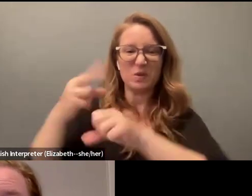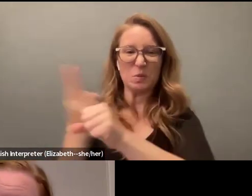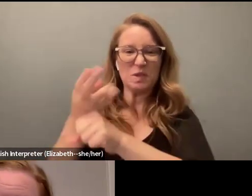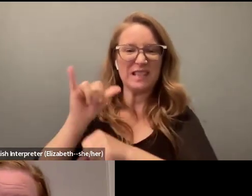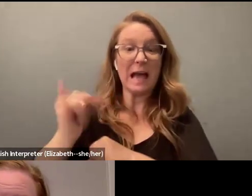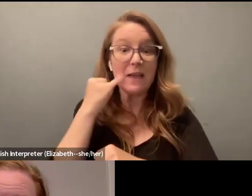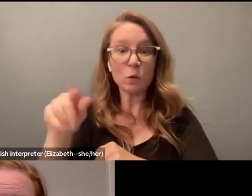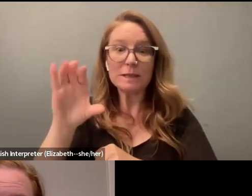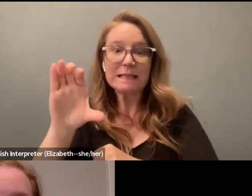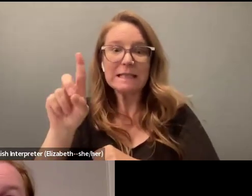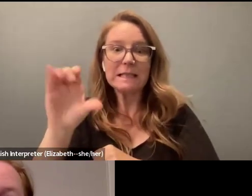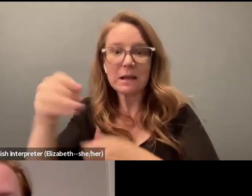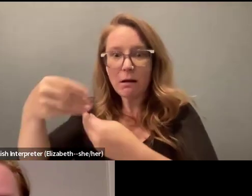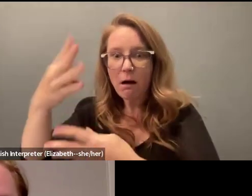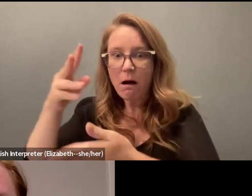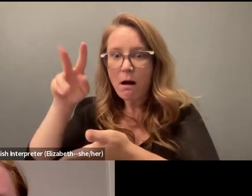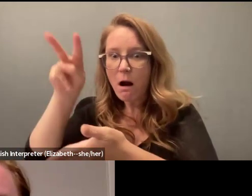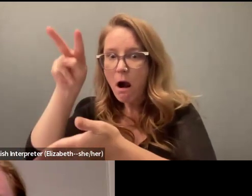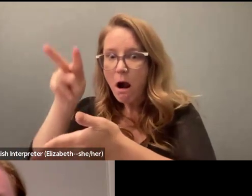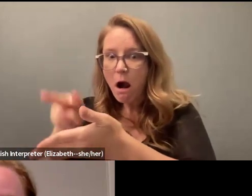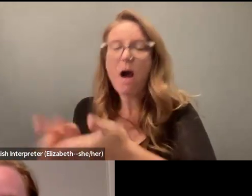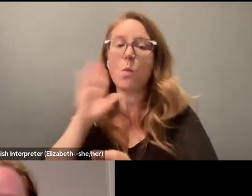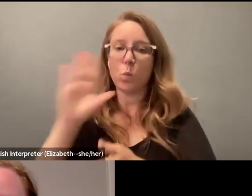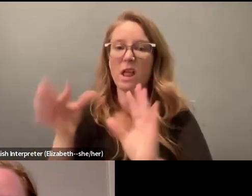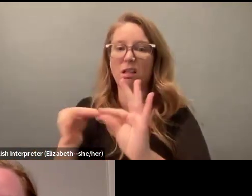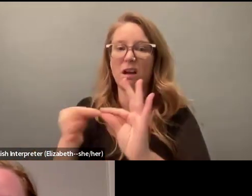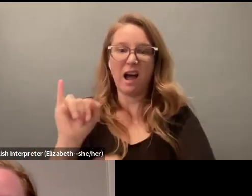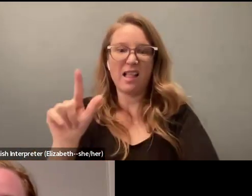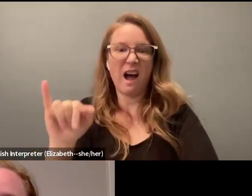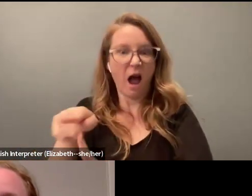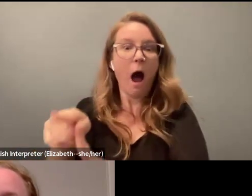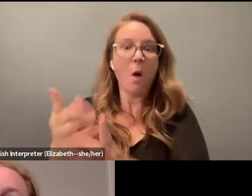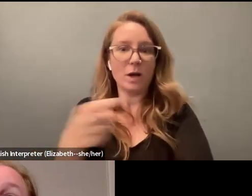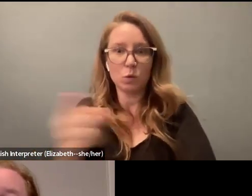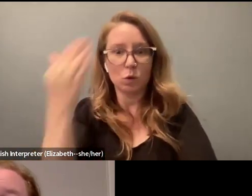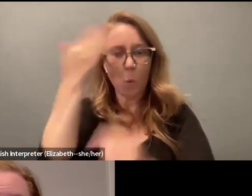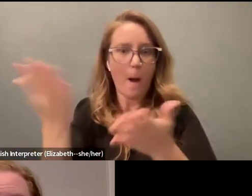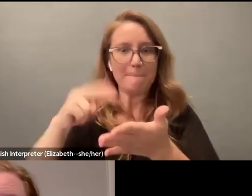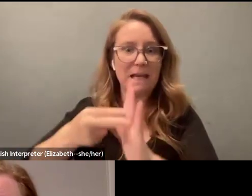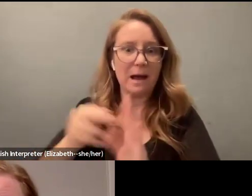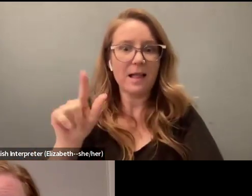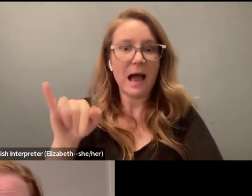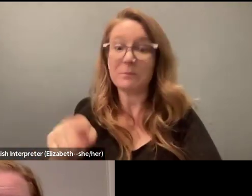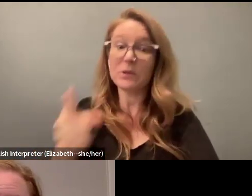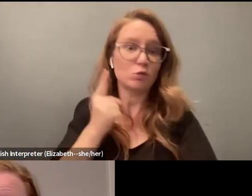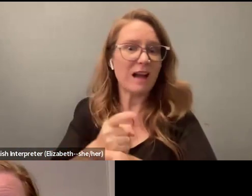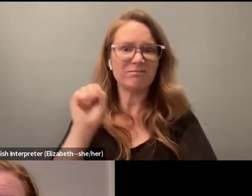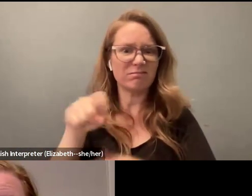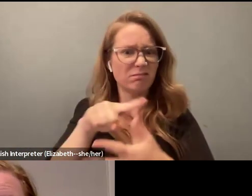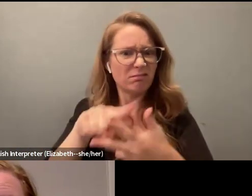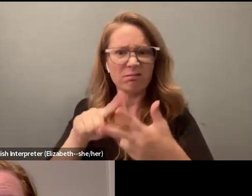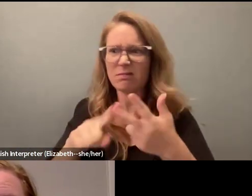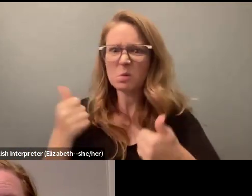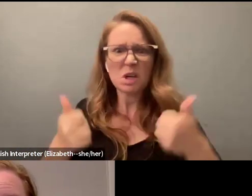website and start looking into the data, they might mention ILIs, and I wanted you to know about it. You're right. It's hard to tell if